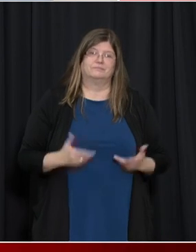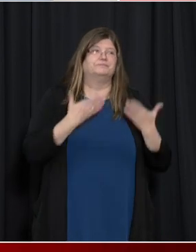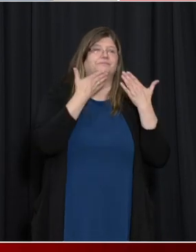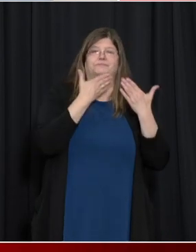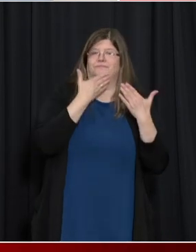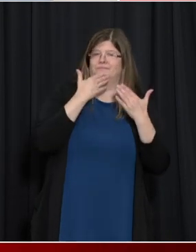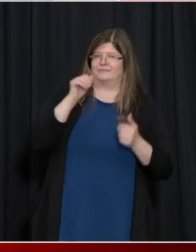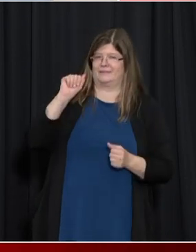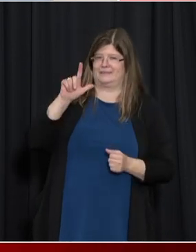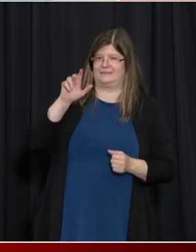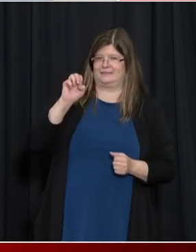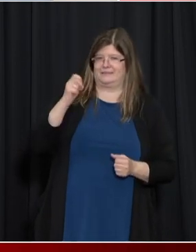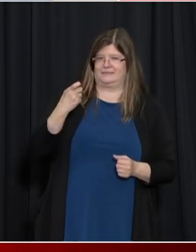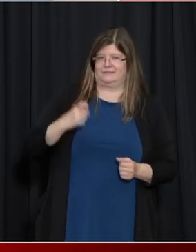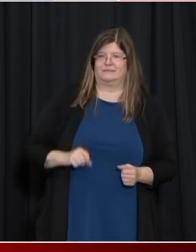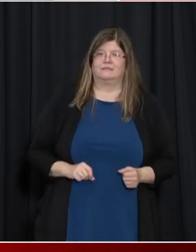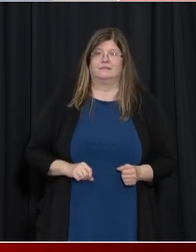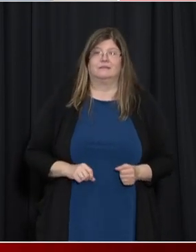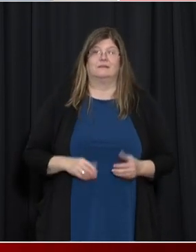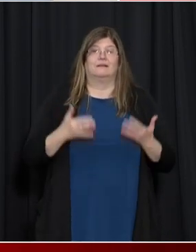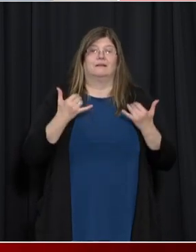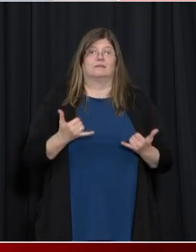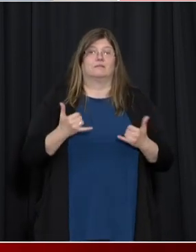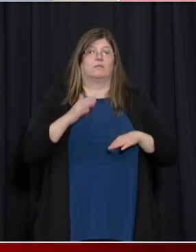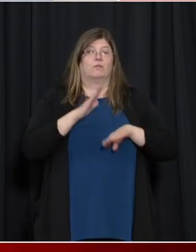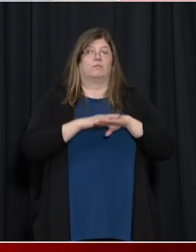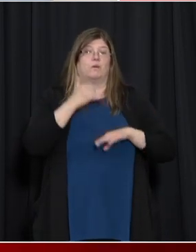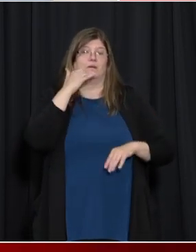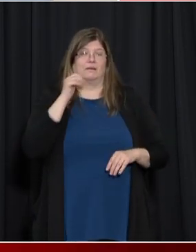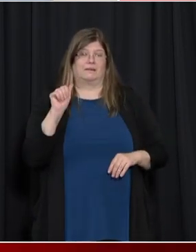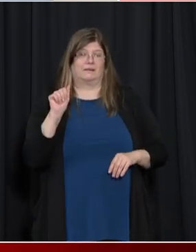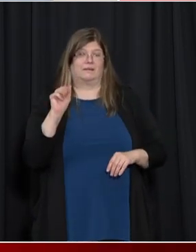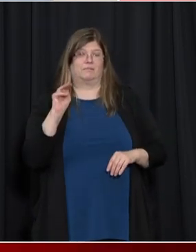Is Amar? Thank you. Amar from AP.